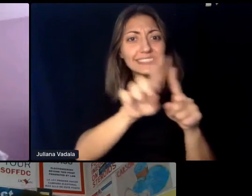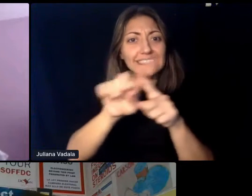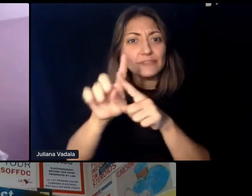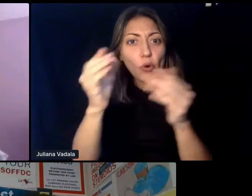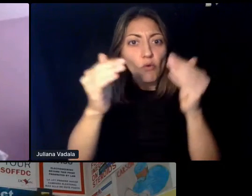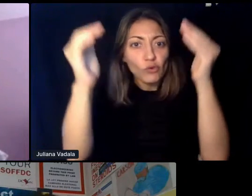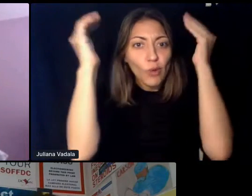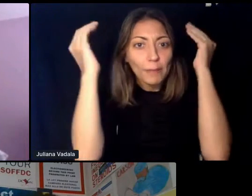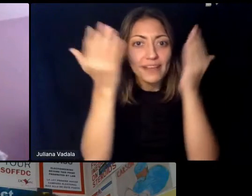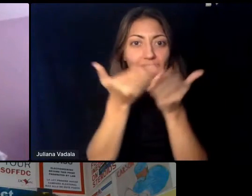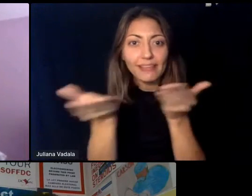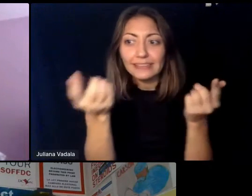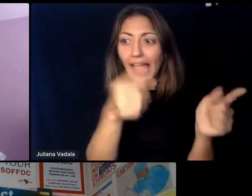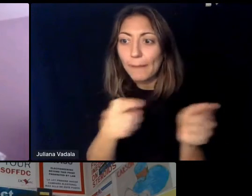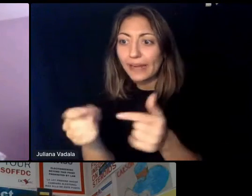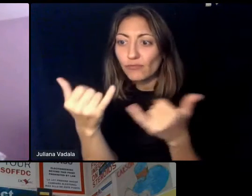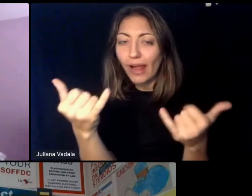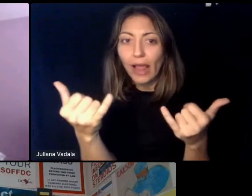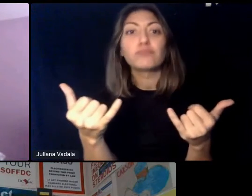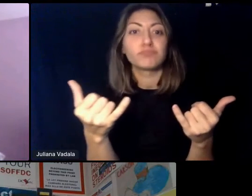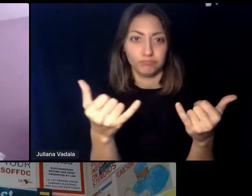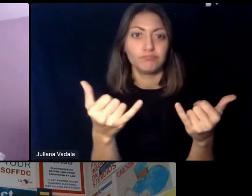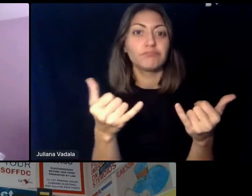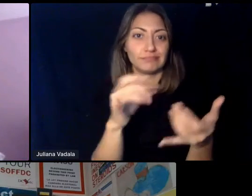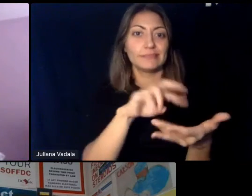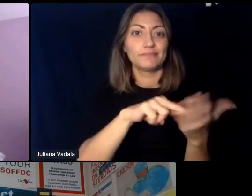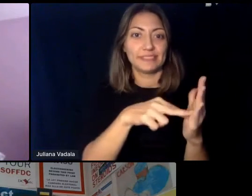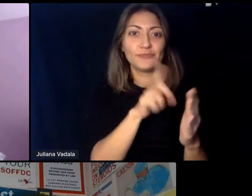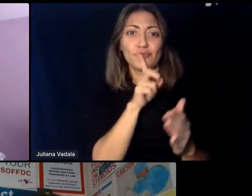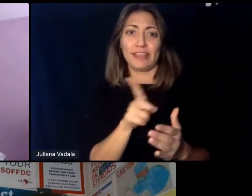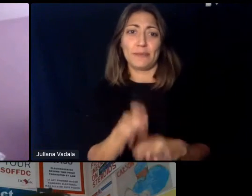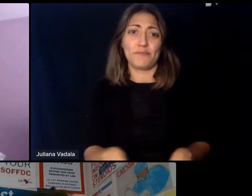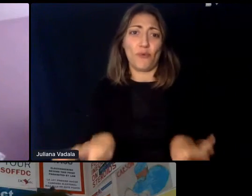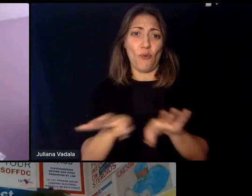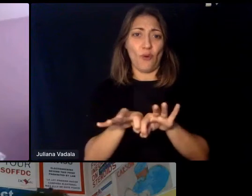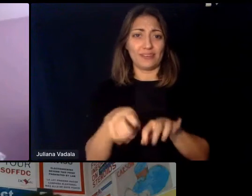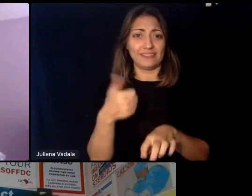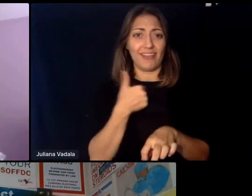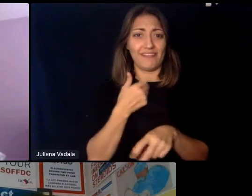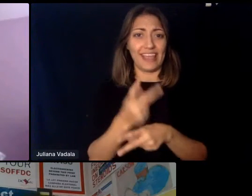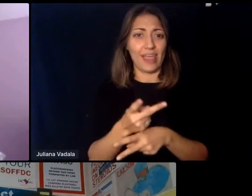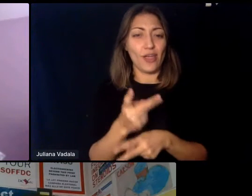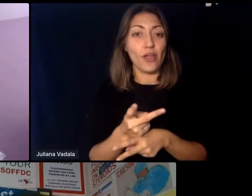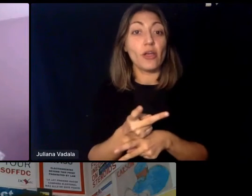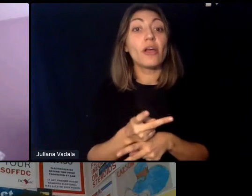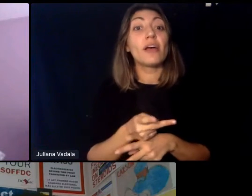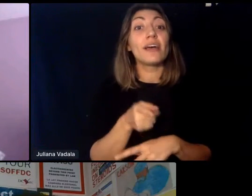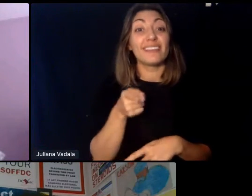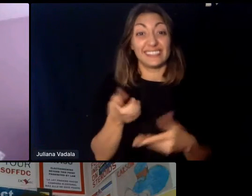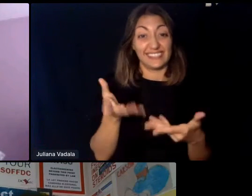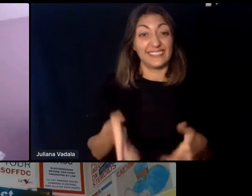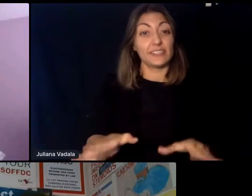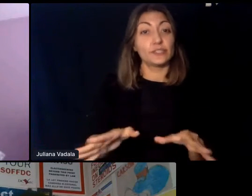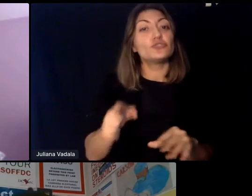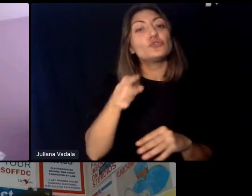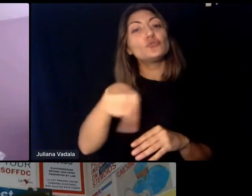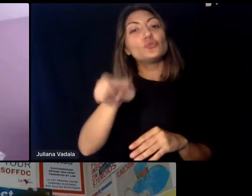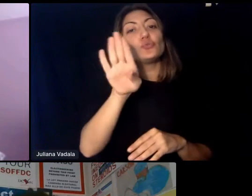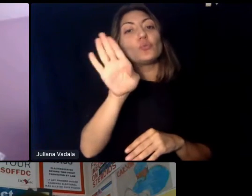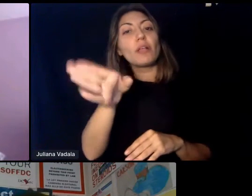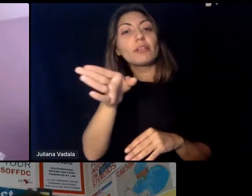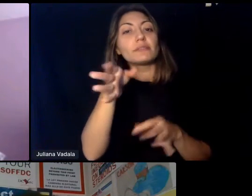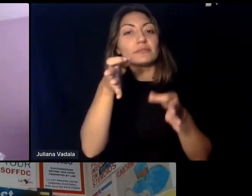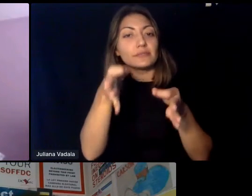where you will have, and then after that, you will have a choice of breakout sessions. For those of us joining for the first